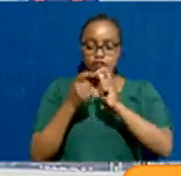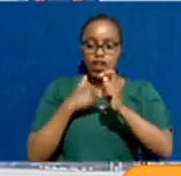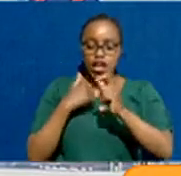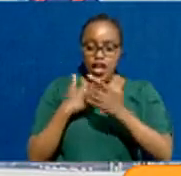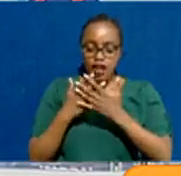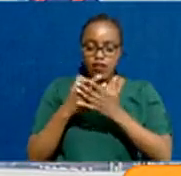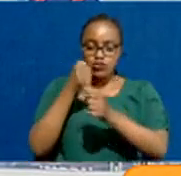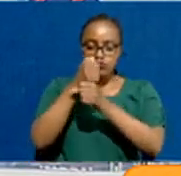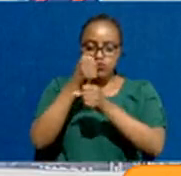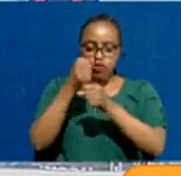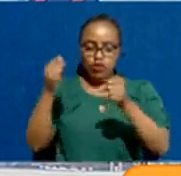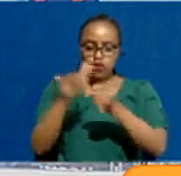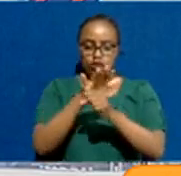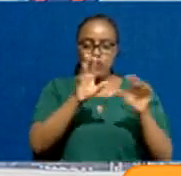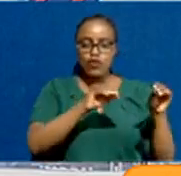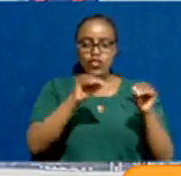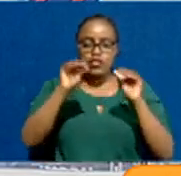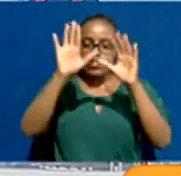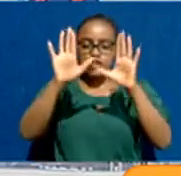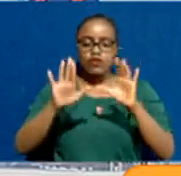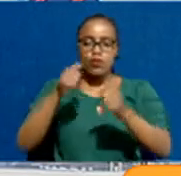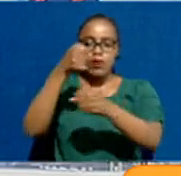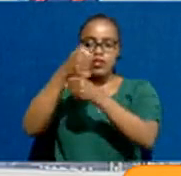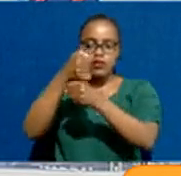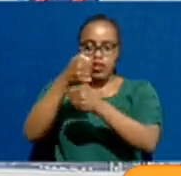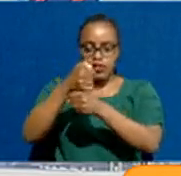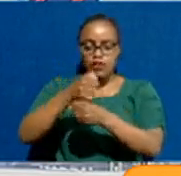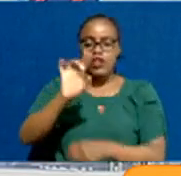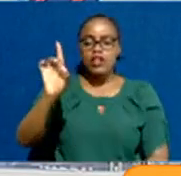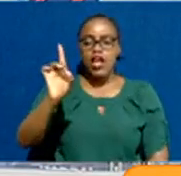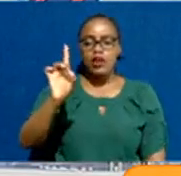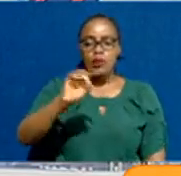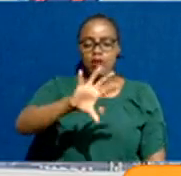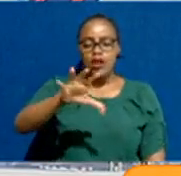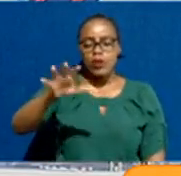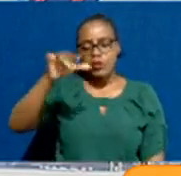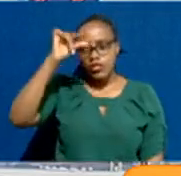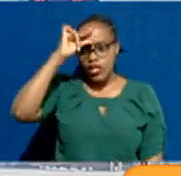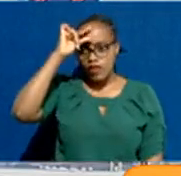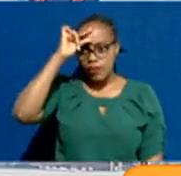to full circle of the transfer of critical functions of the Nairobi County government.